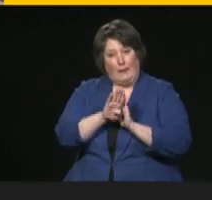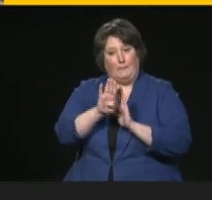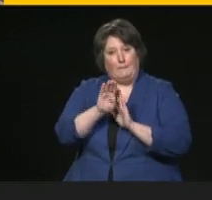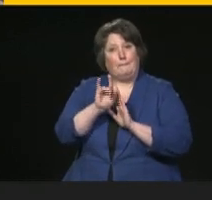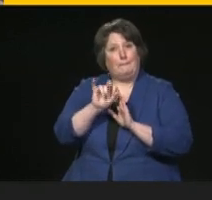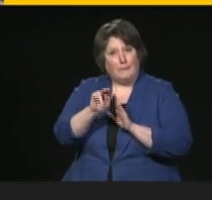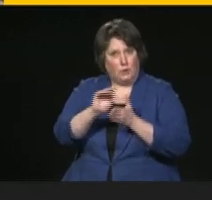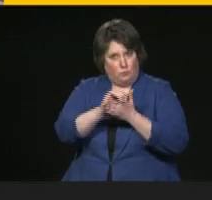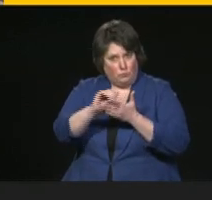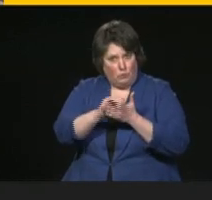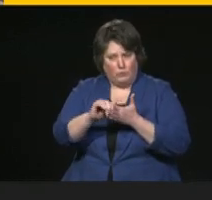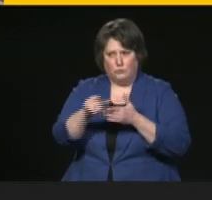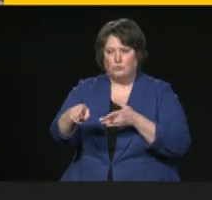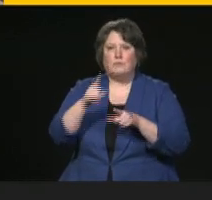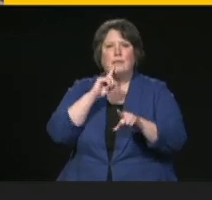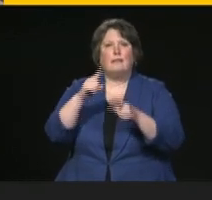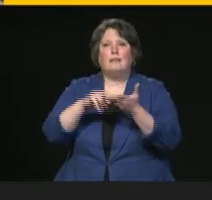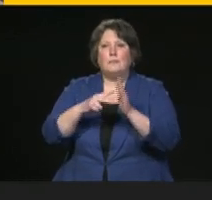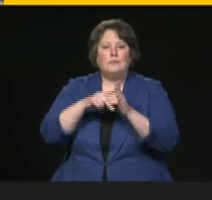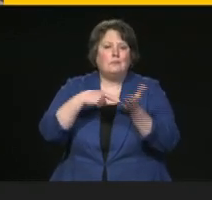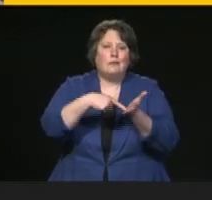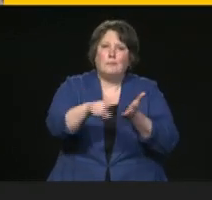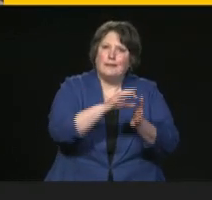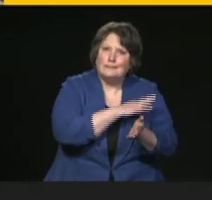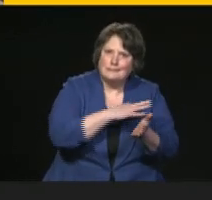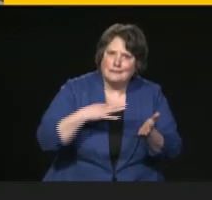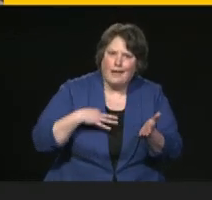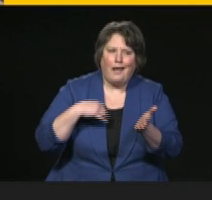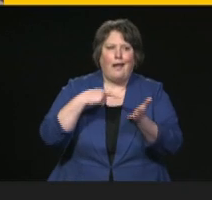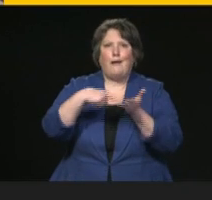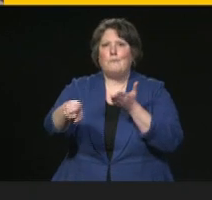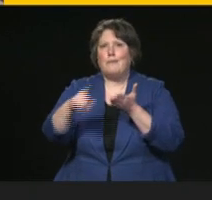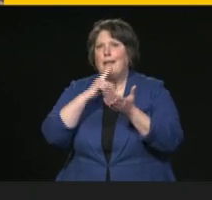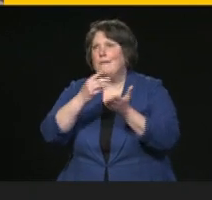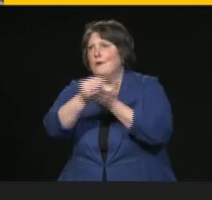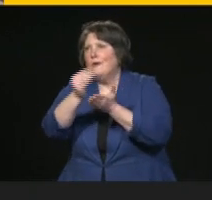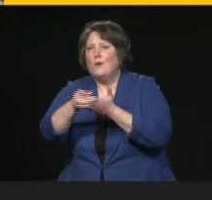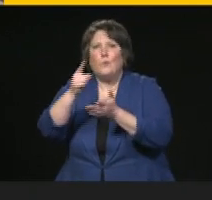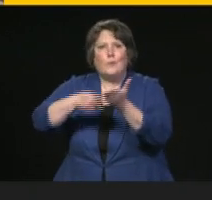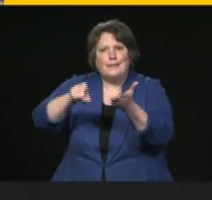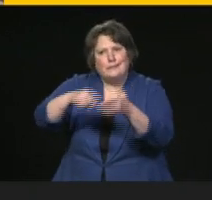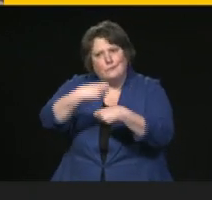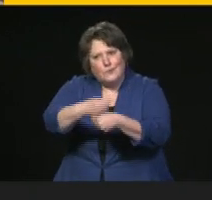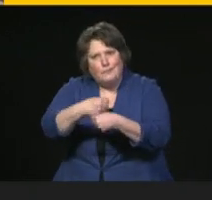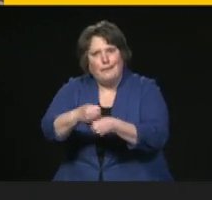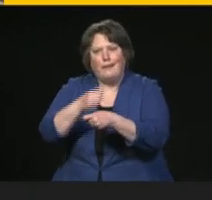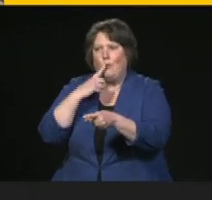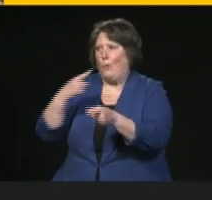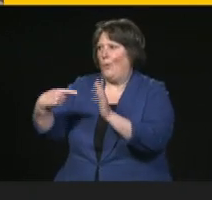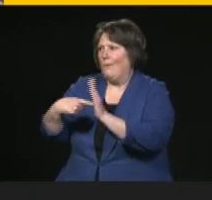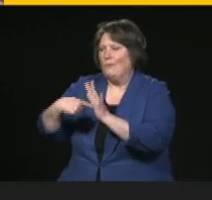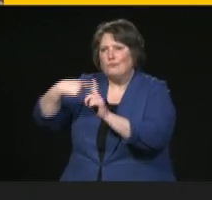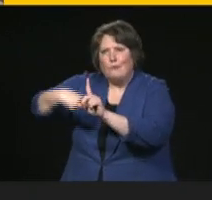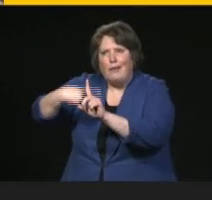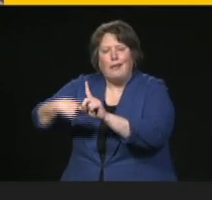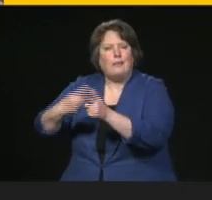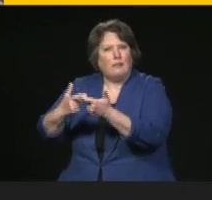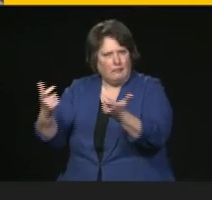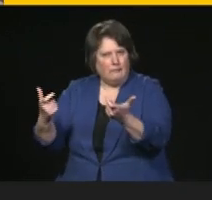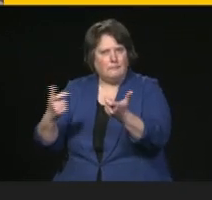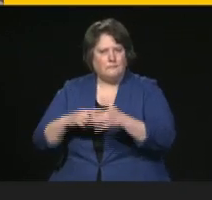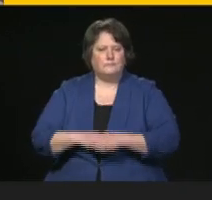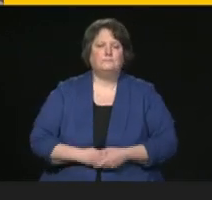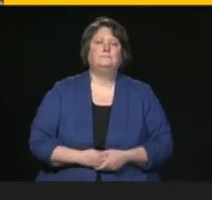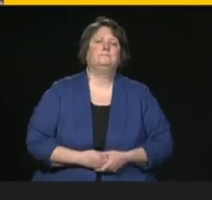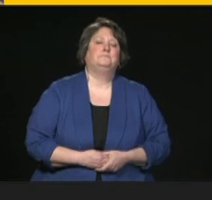their businesses' rent or mortgages, and any other expenses coming due. Comme nous l'avons dit depuis le début, as we have said from the very